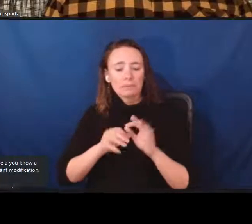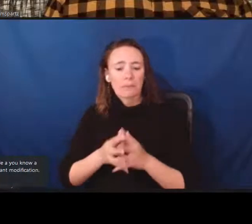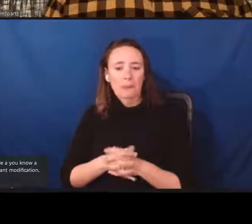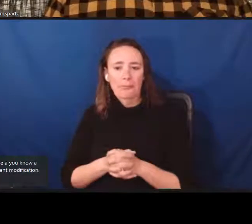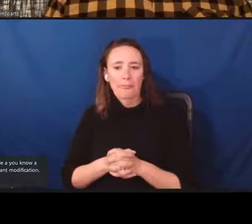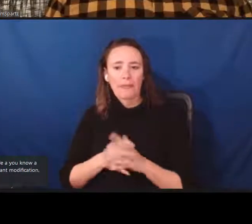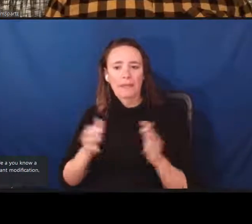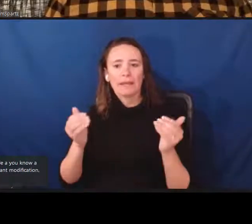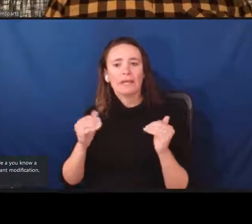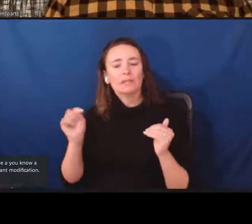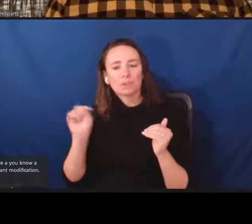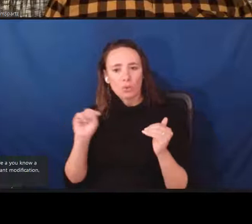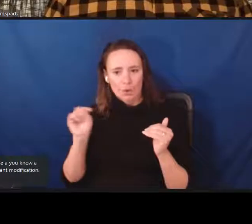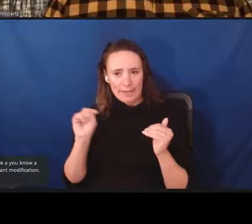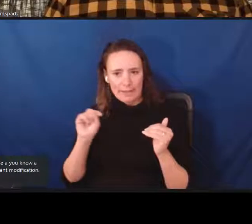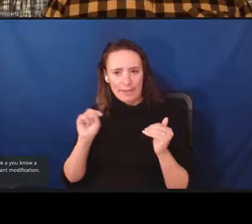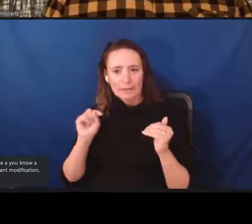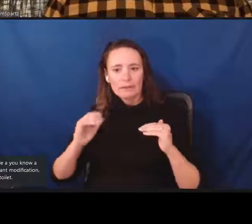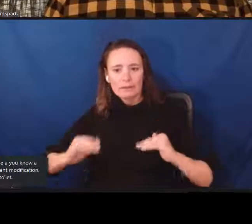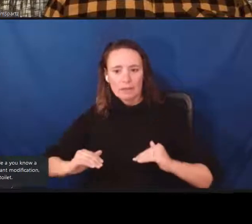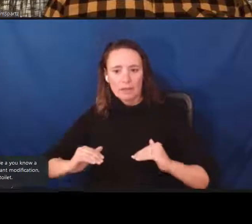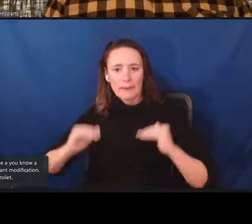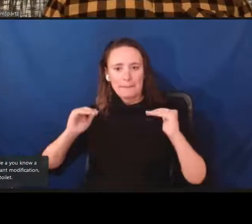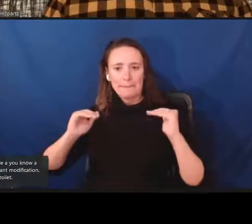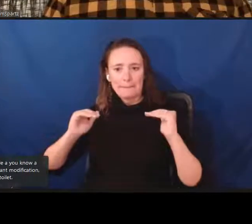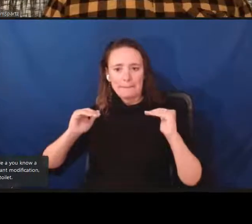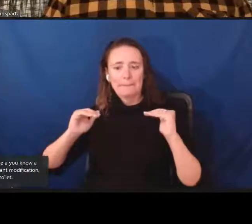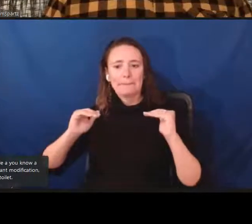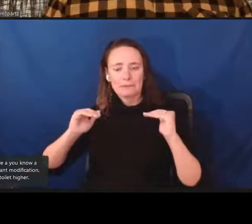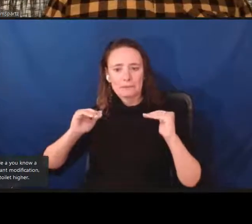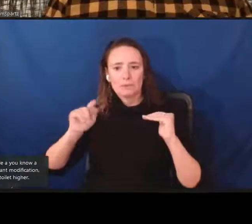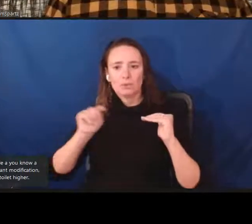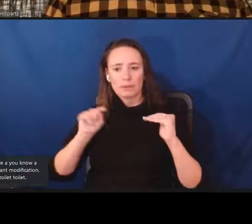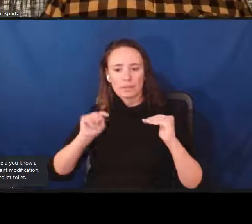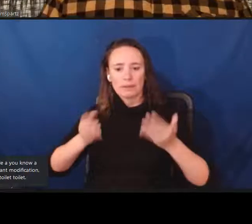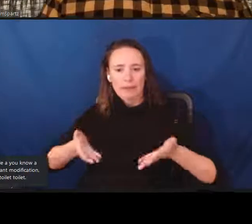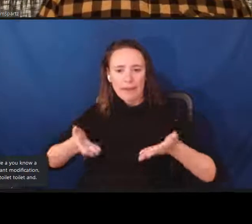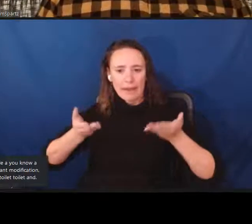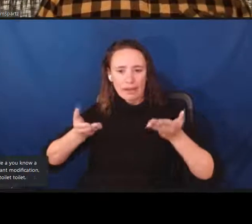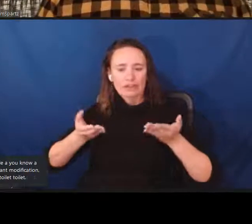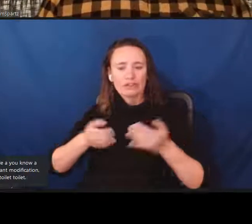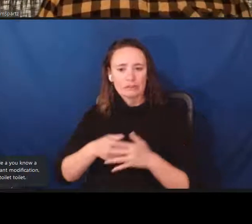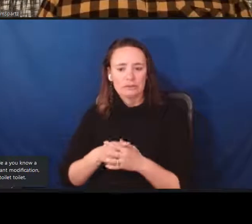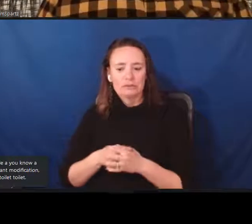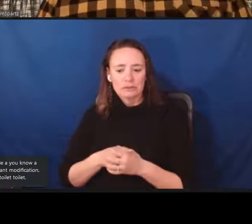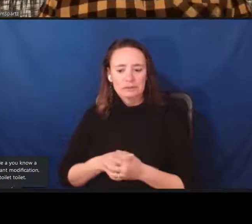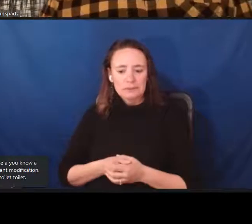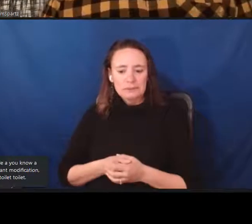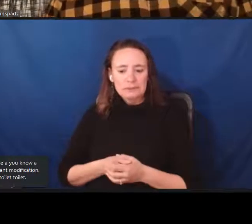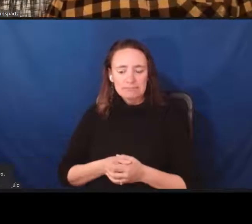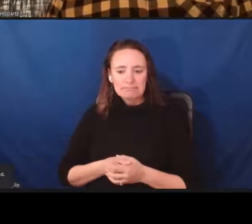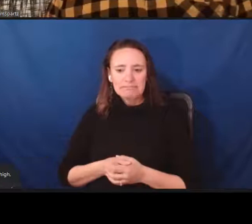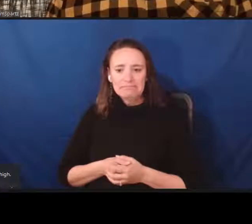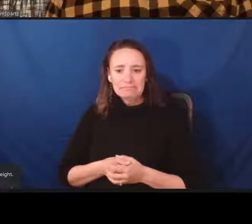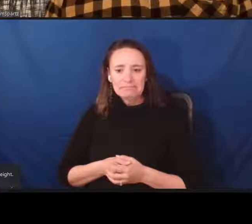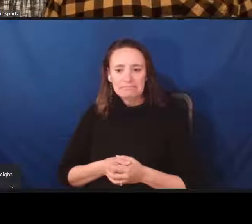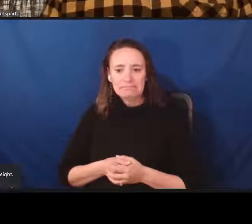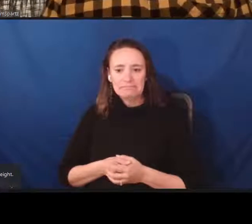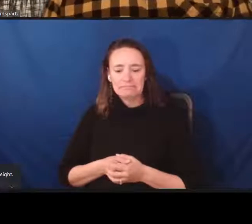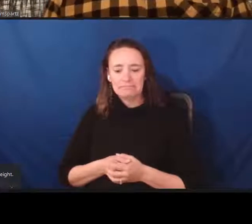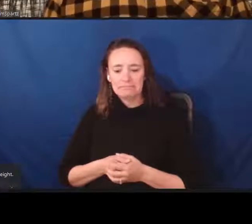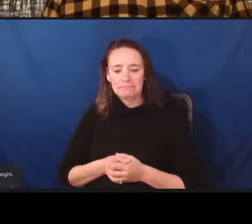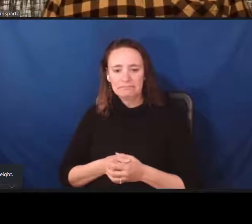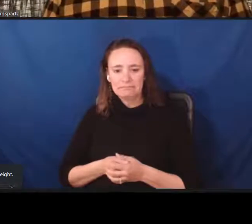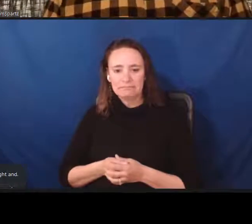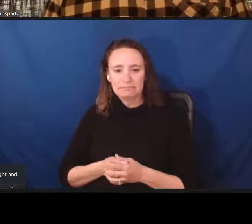toilet was a raised toilet, a higher toilet than the standard height.